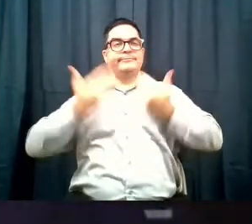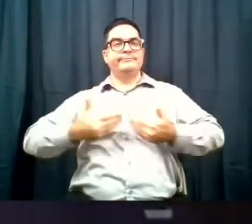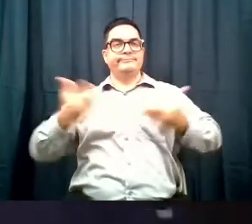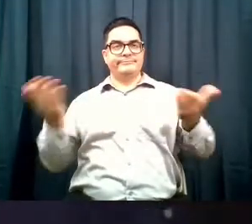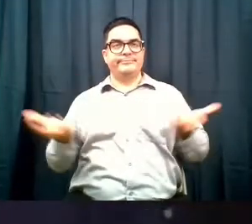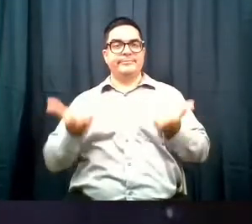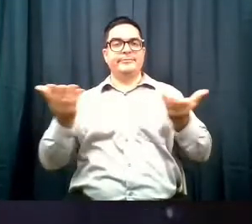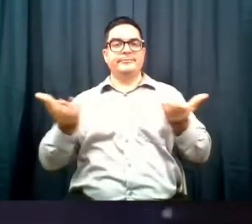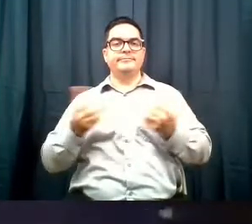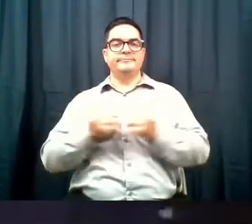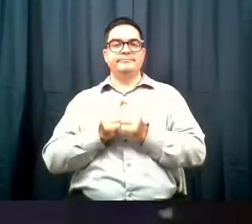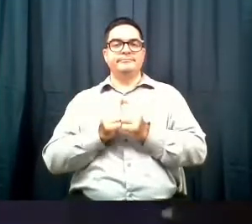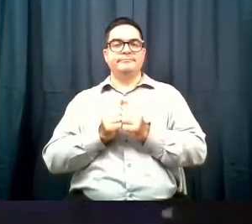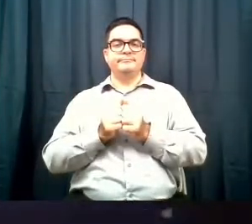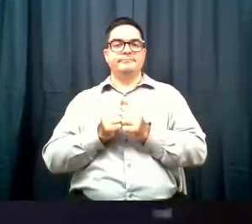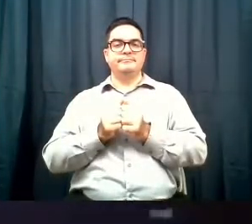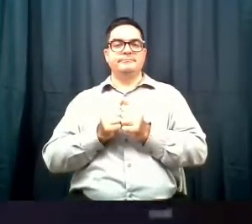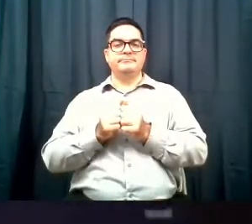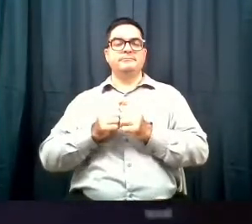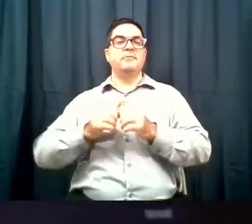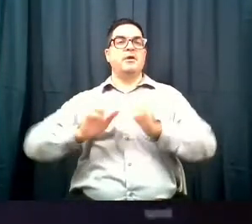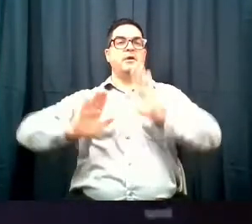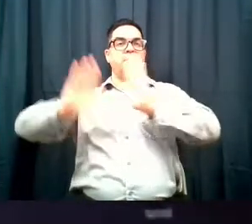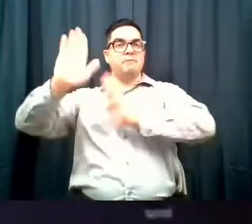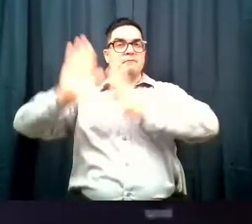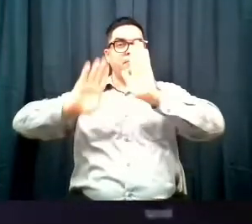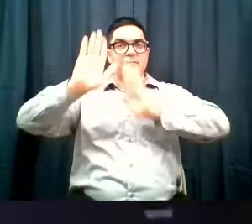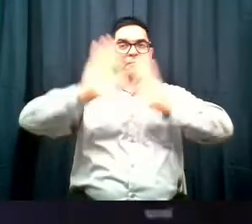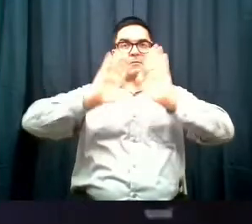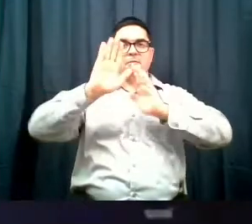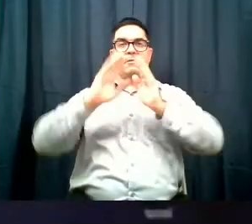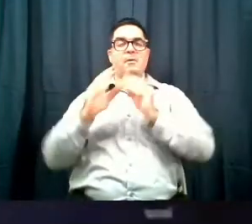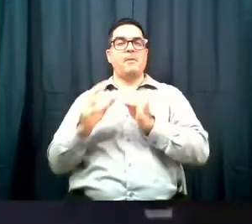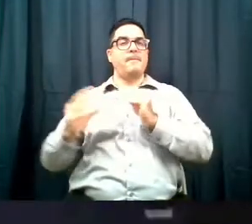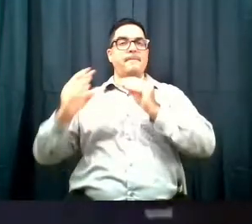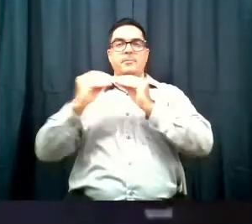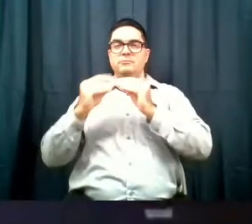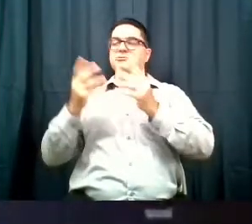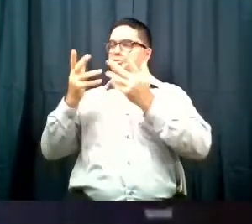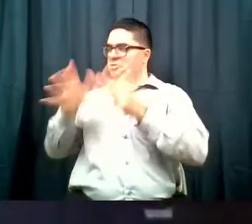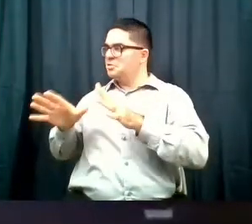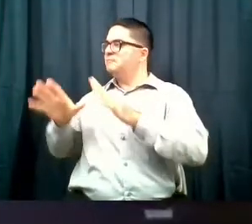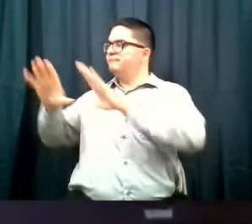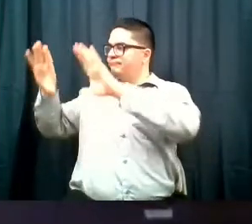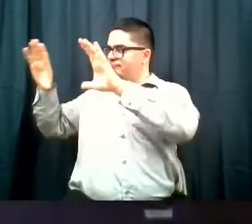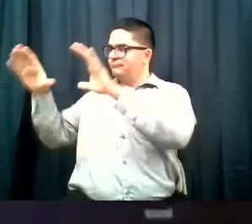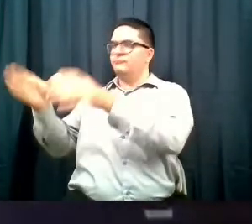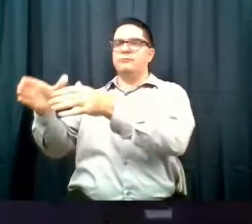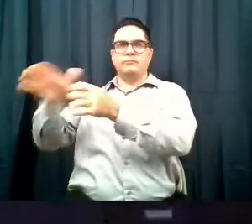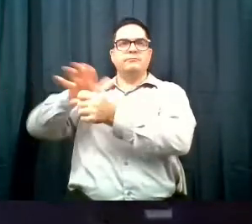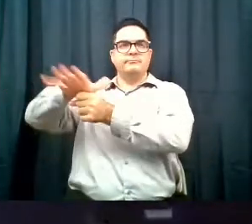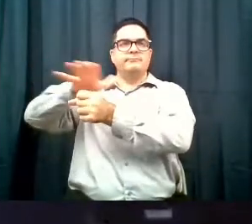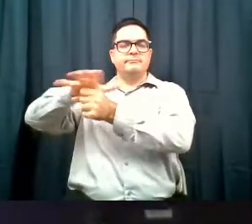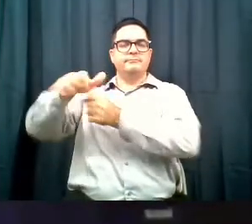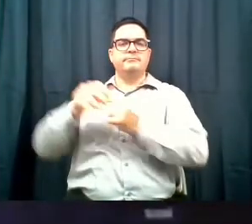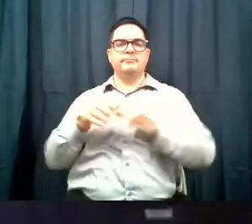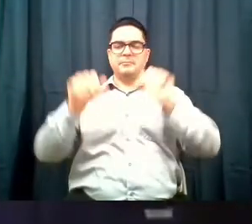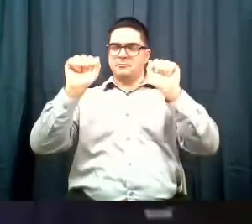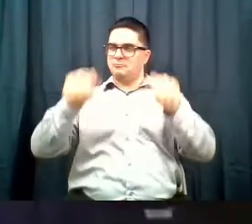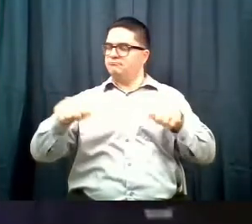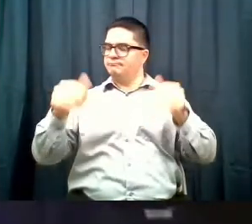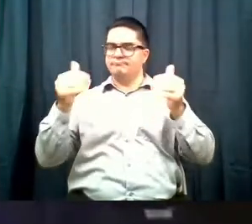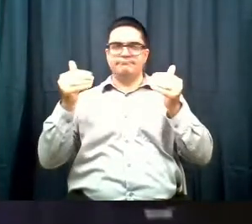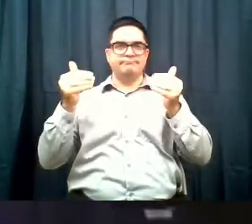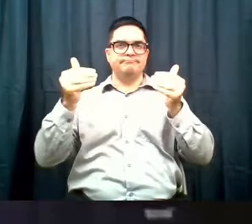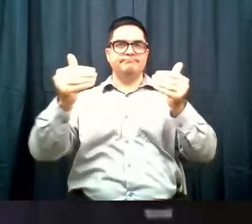a majority of the voting members of the board. We do indeed have a quorum, and so the meeting can now be